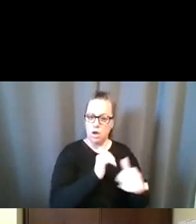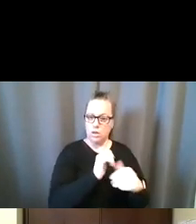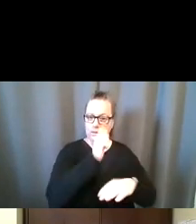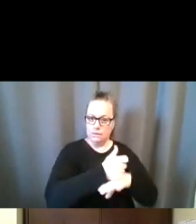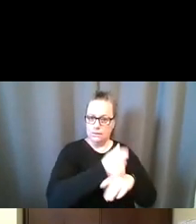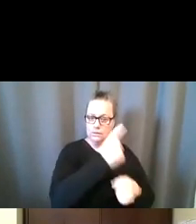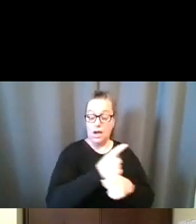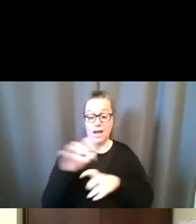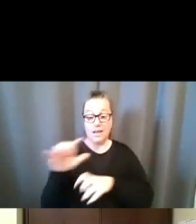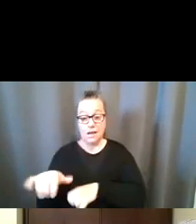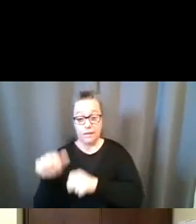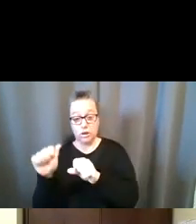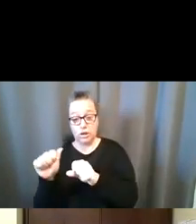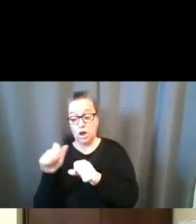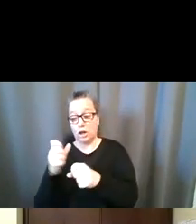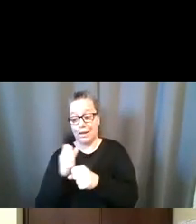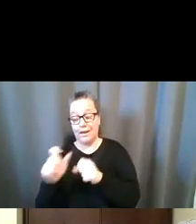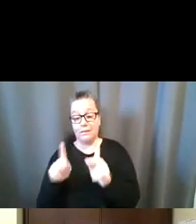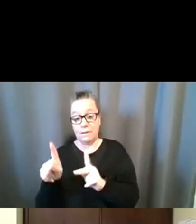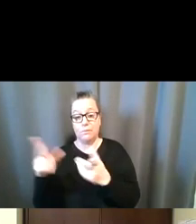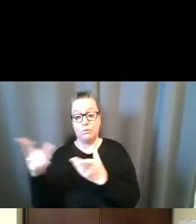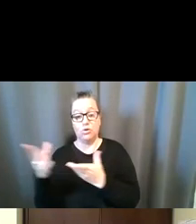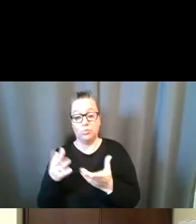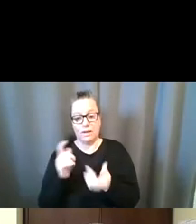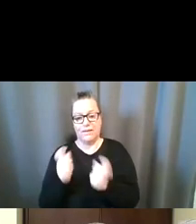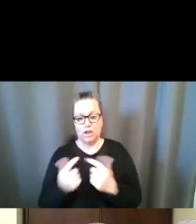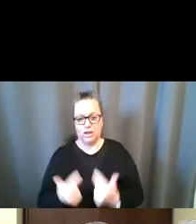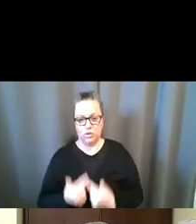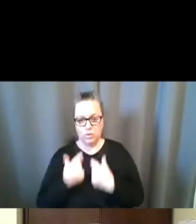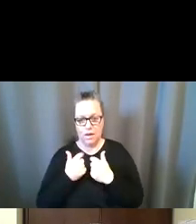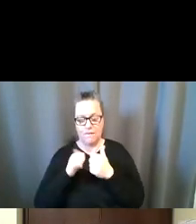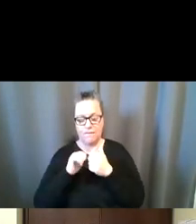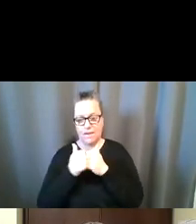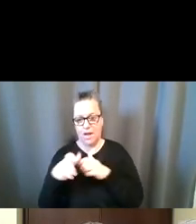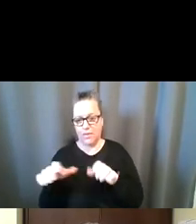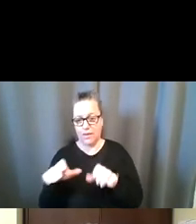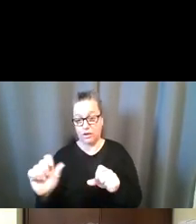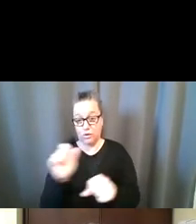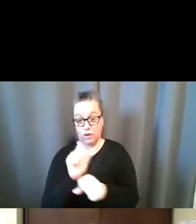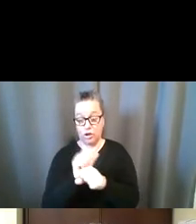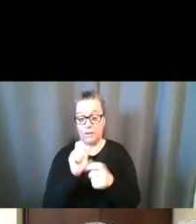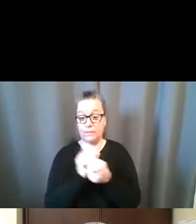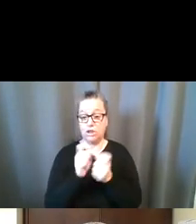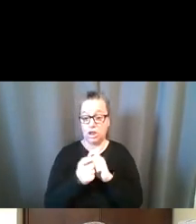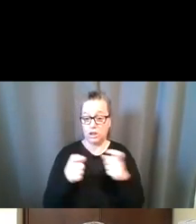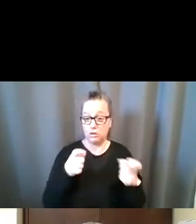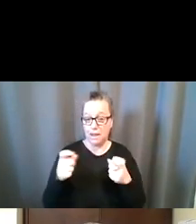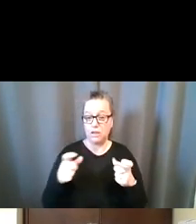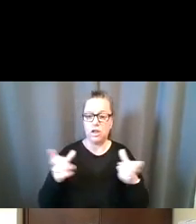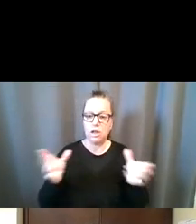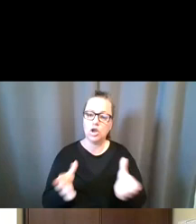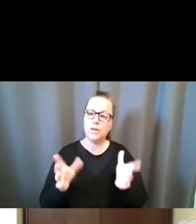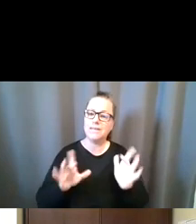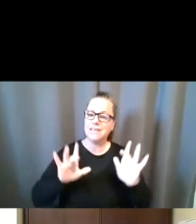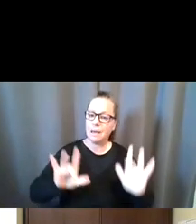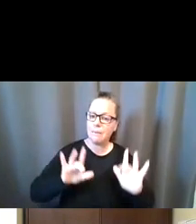Adoption challenges are getting people to bring the change to life and how they do their jobs. Change management encourages empathy. It helps